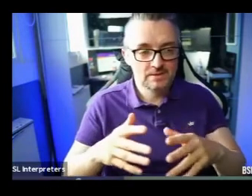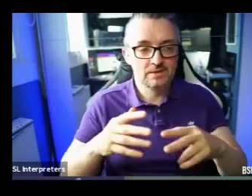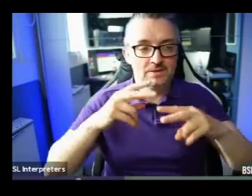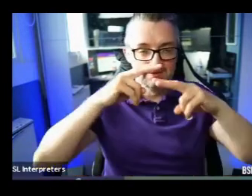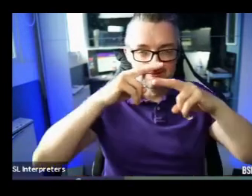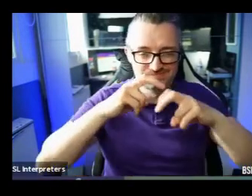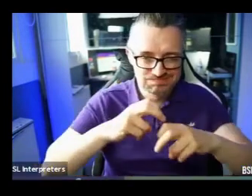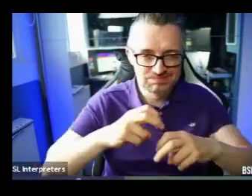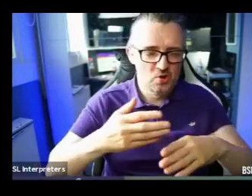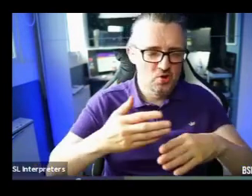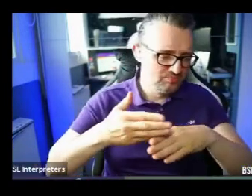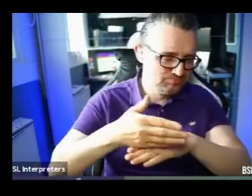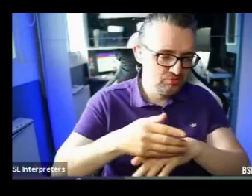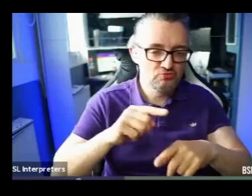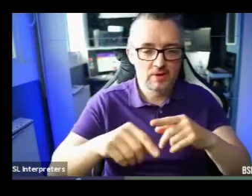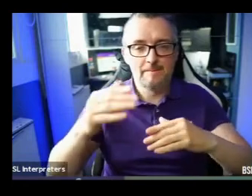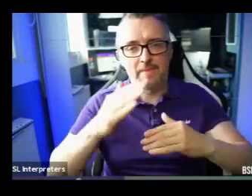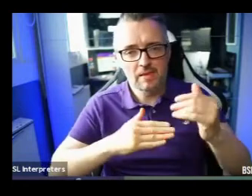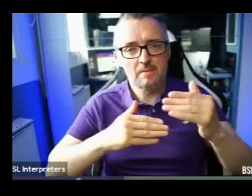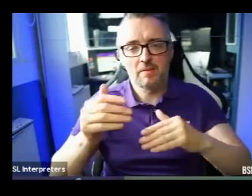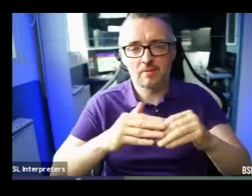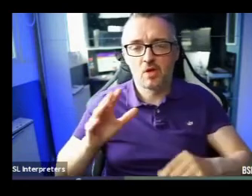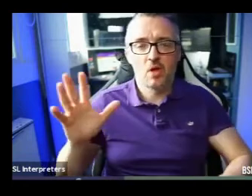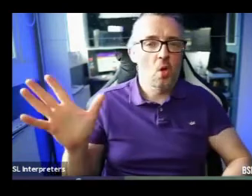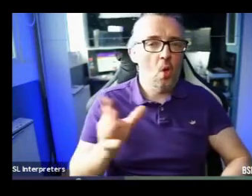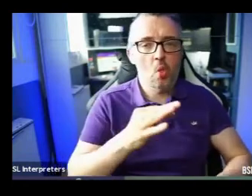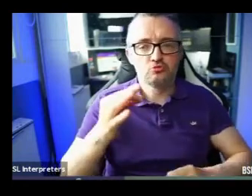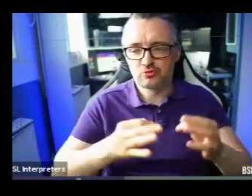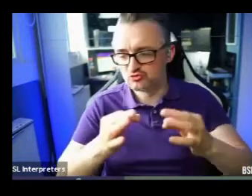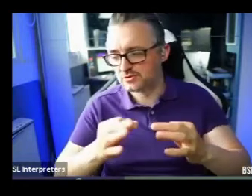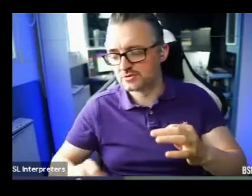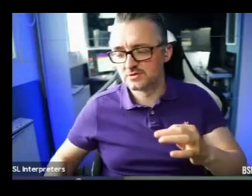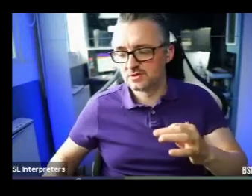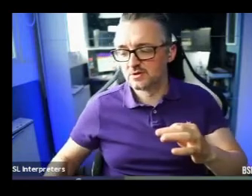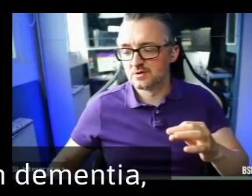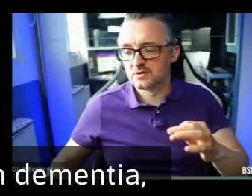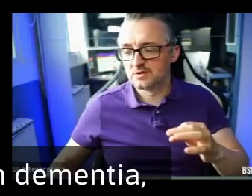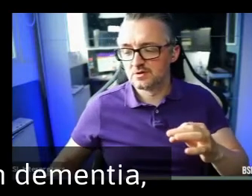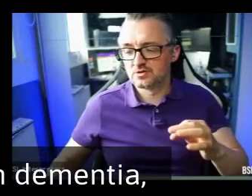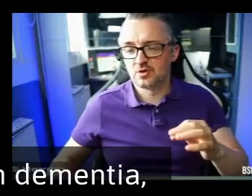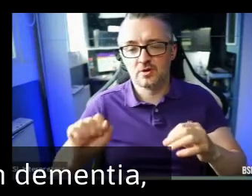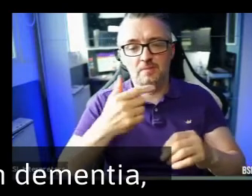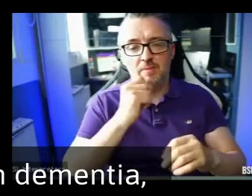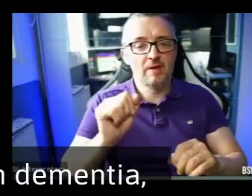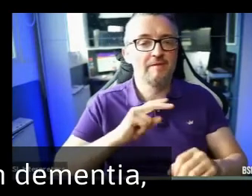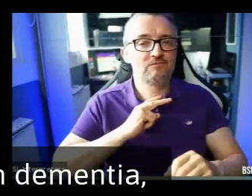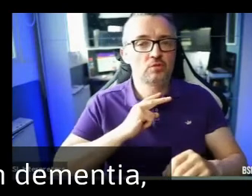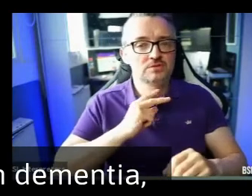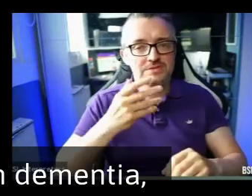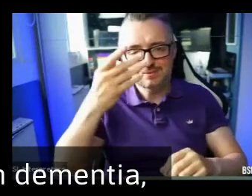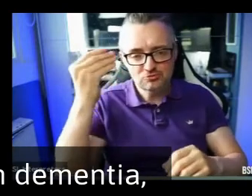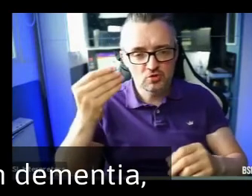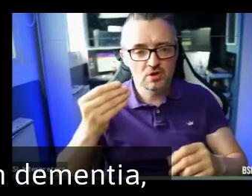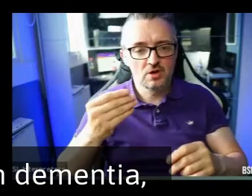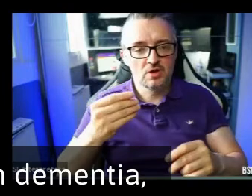long time really working very hard, very diligently to build up all of these strategies. We've brought that voice of people with dementia,